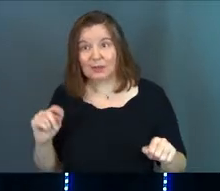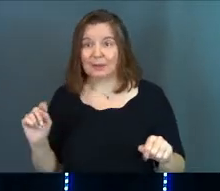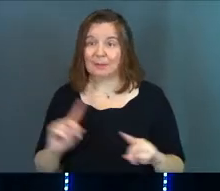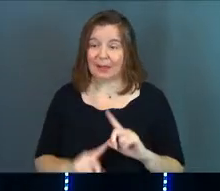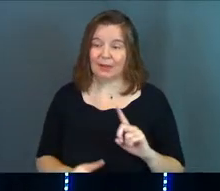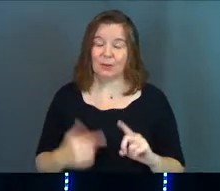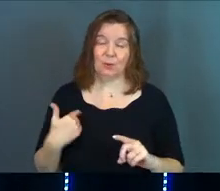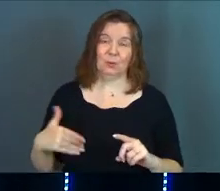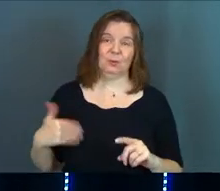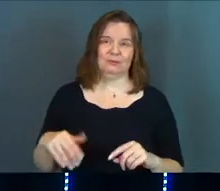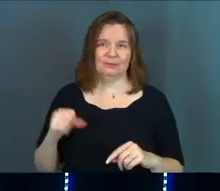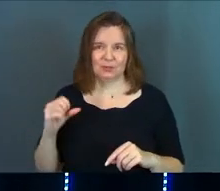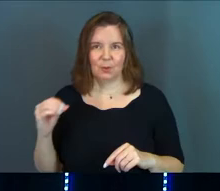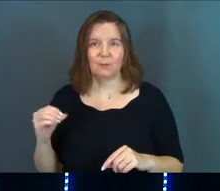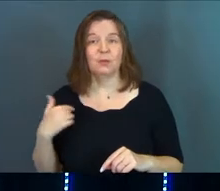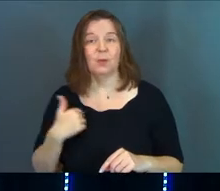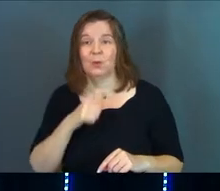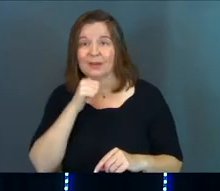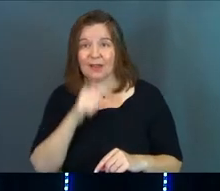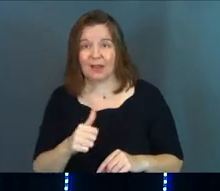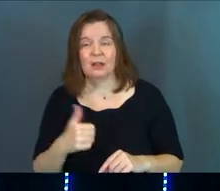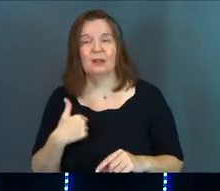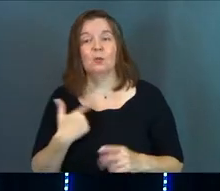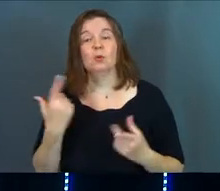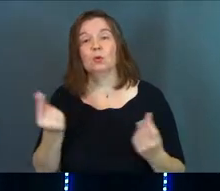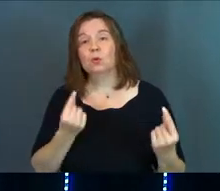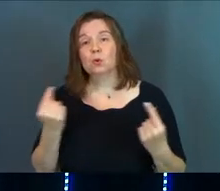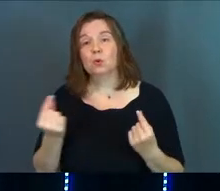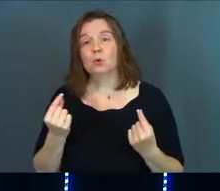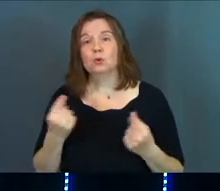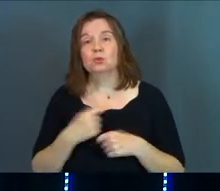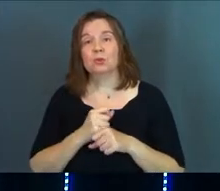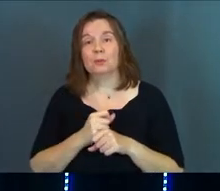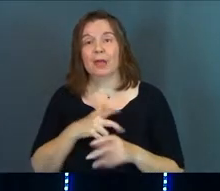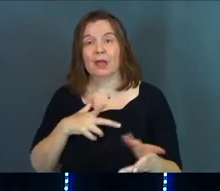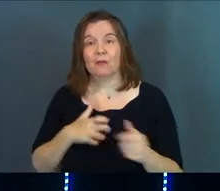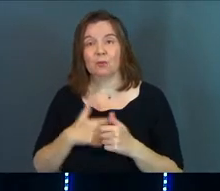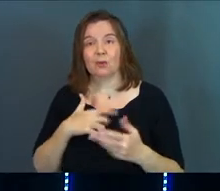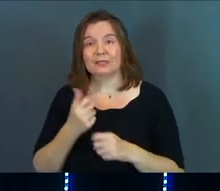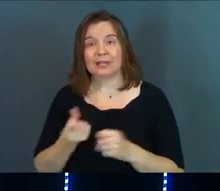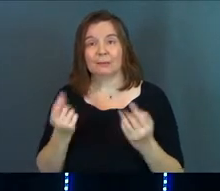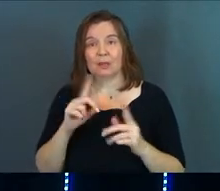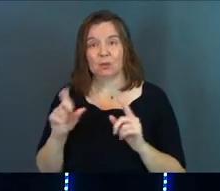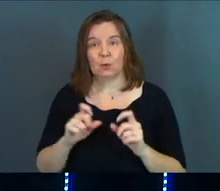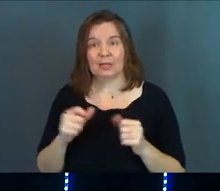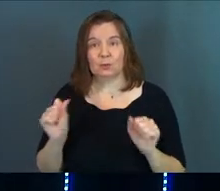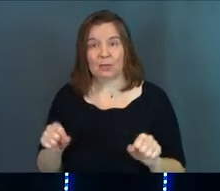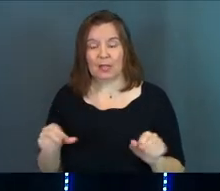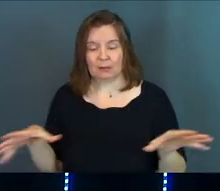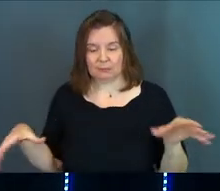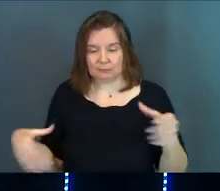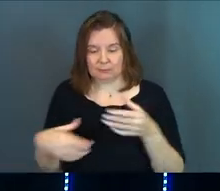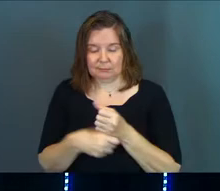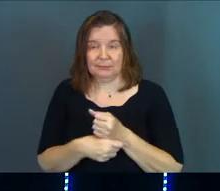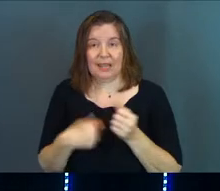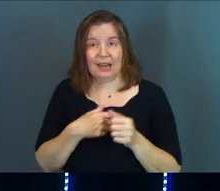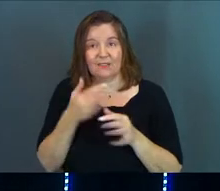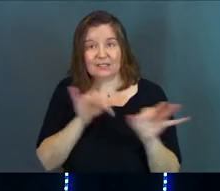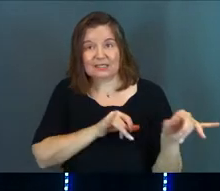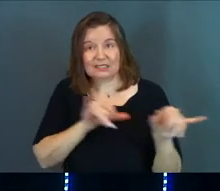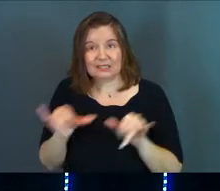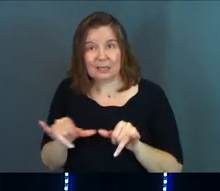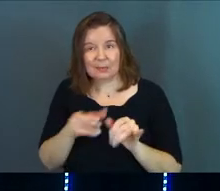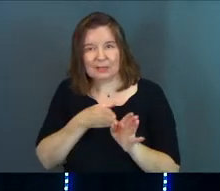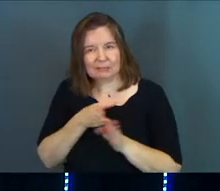but woo. So we're not. But what we're going to do to kind of make up for that is we're going to take as many of those questions as we can that have a very